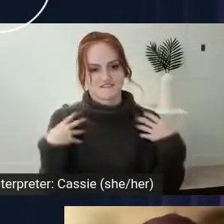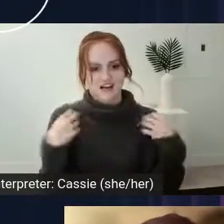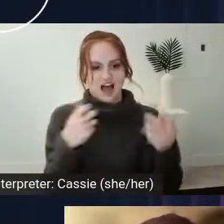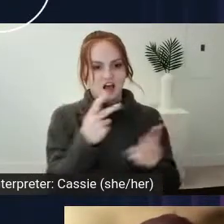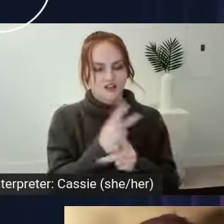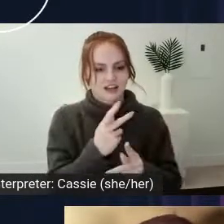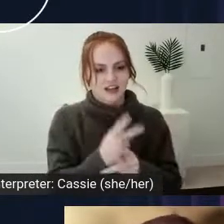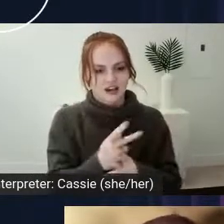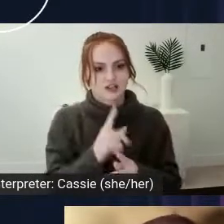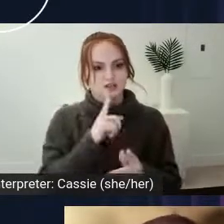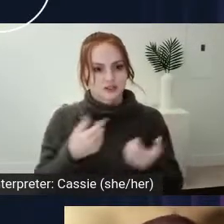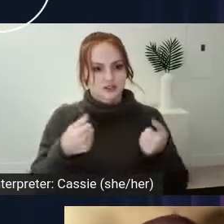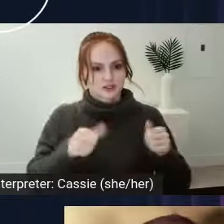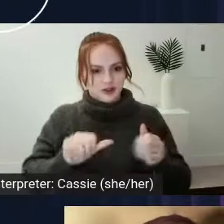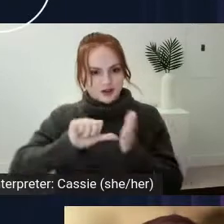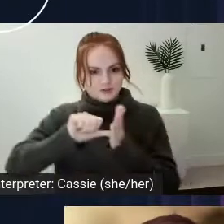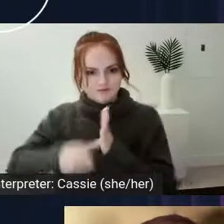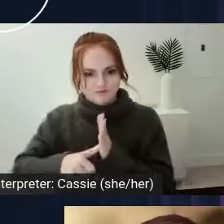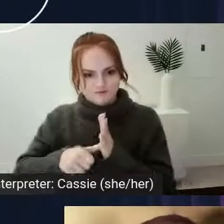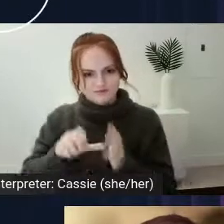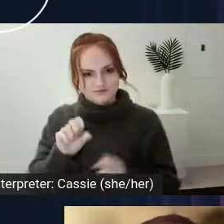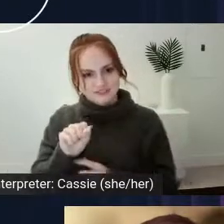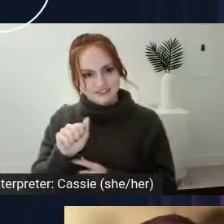savage oppression